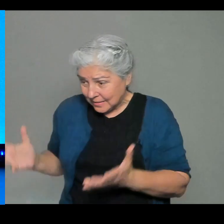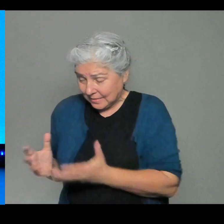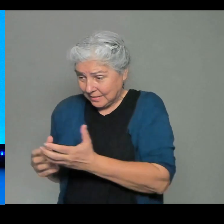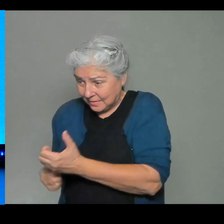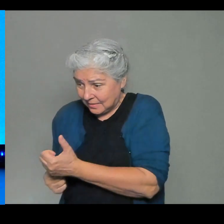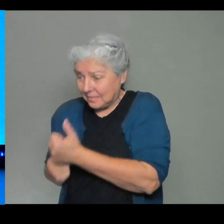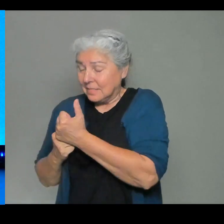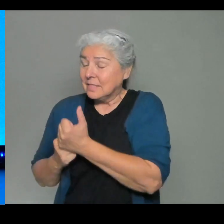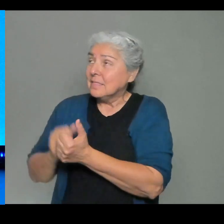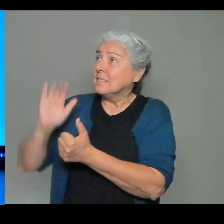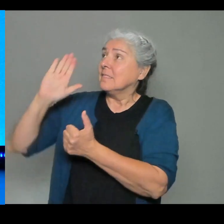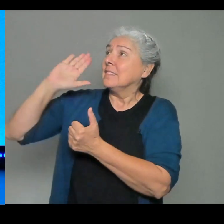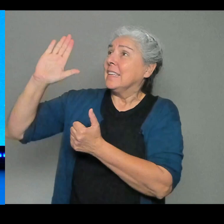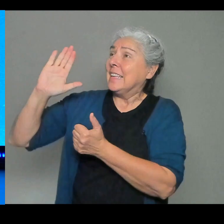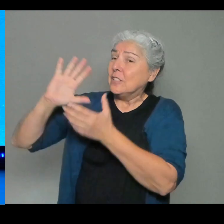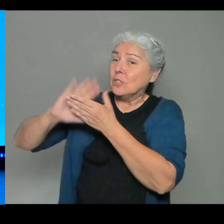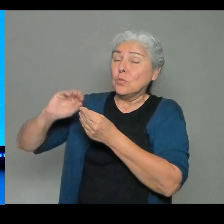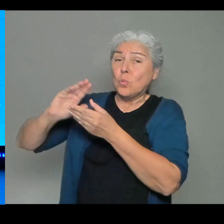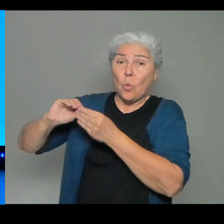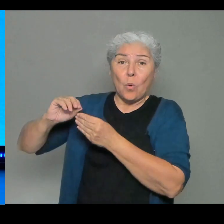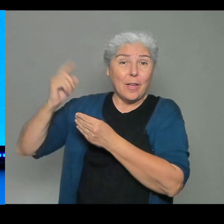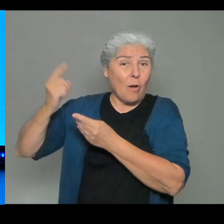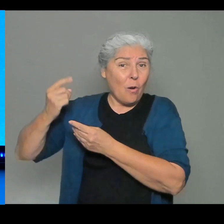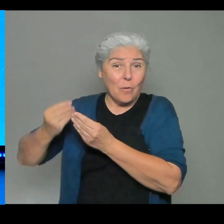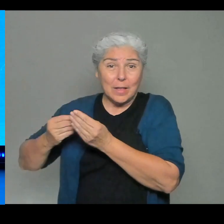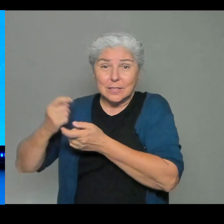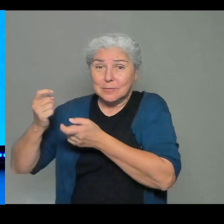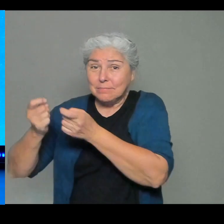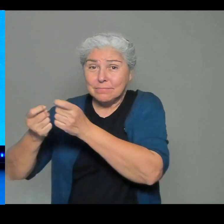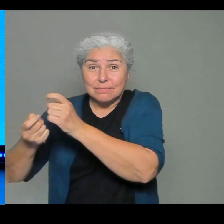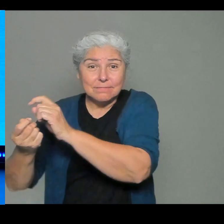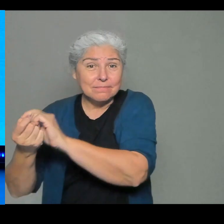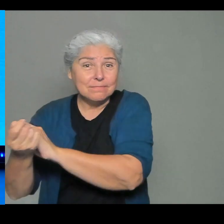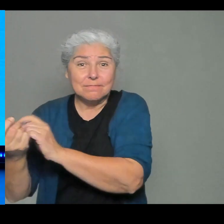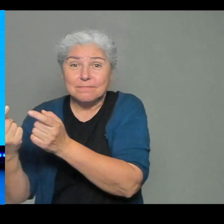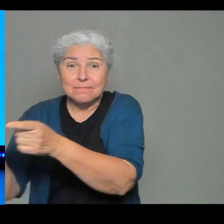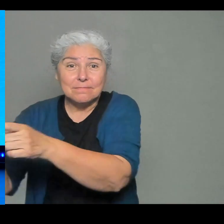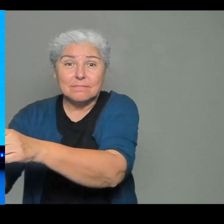a friend promoting your ever-evolving story,